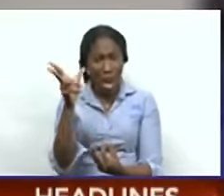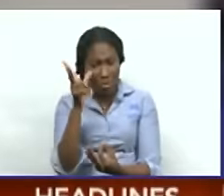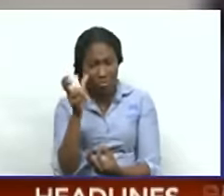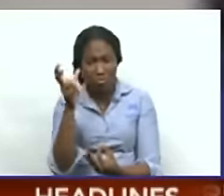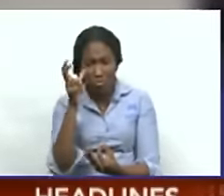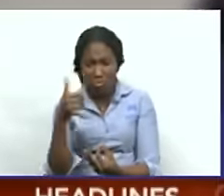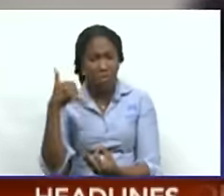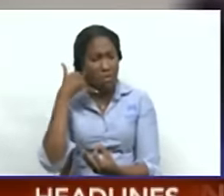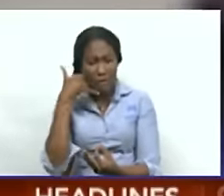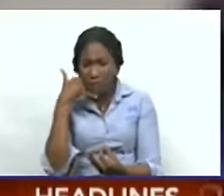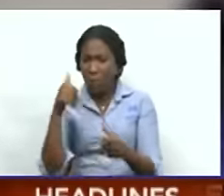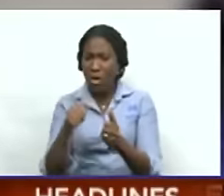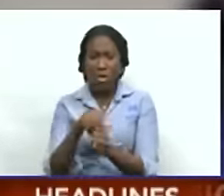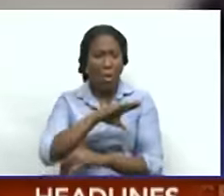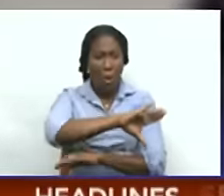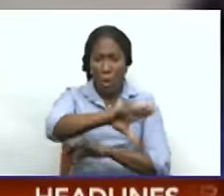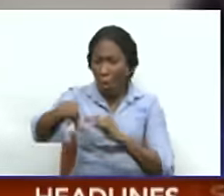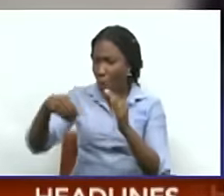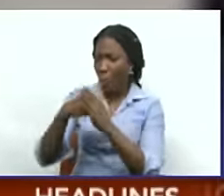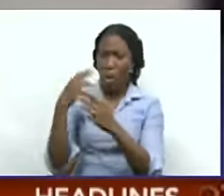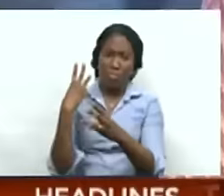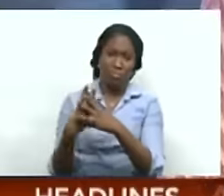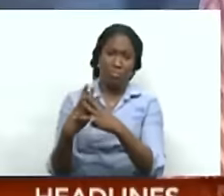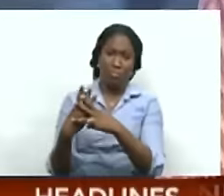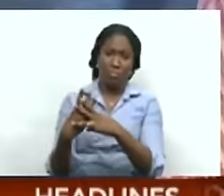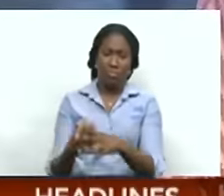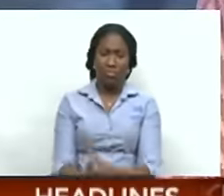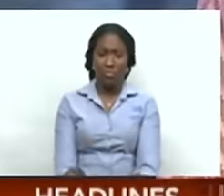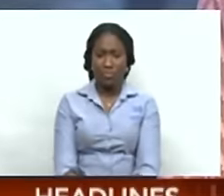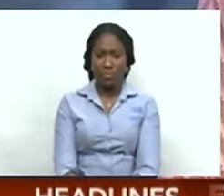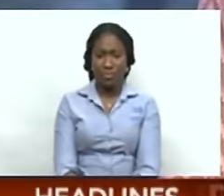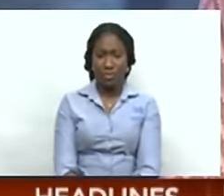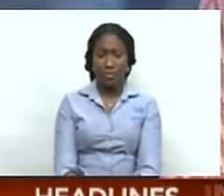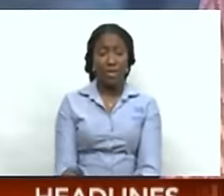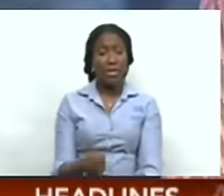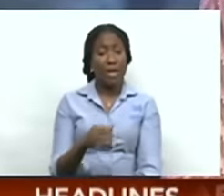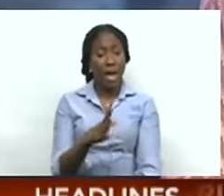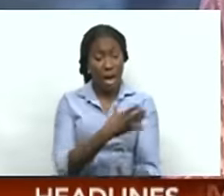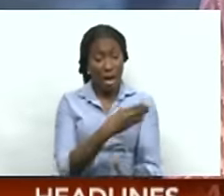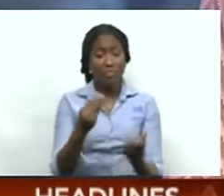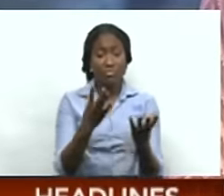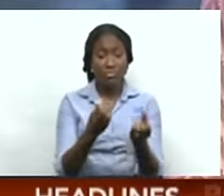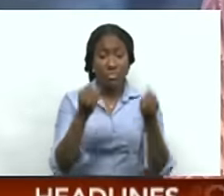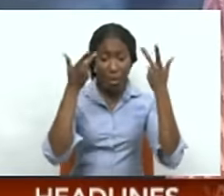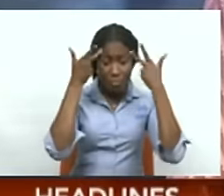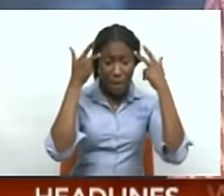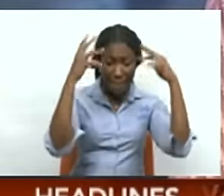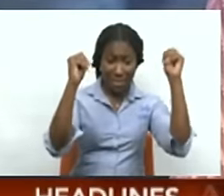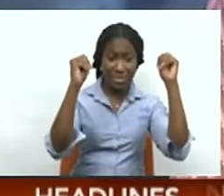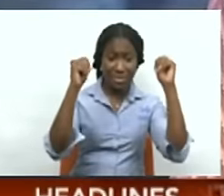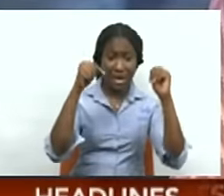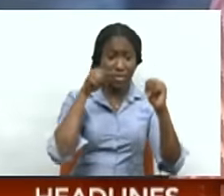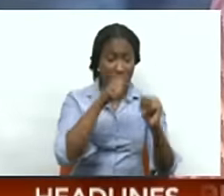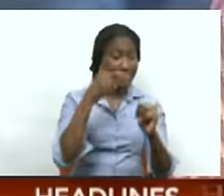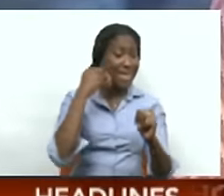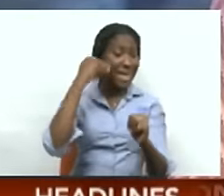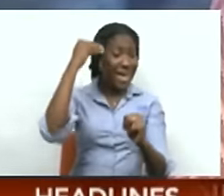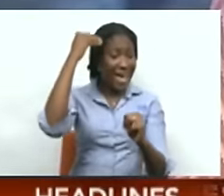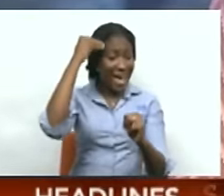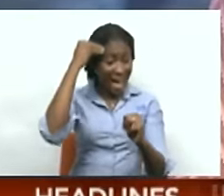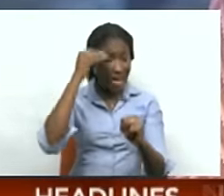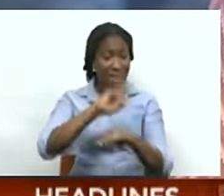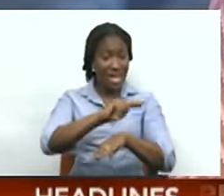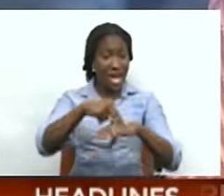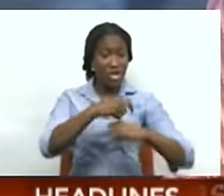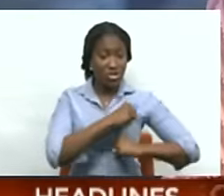facilities. The association is calling on the Prime Minister as head of the National Security Council to intervene. Prior